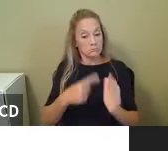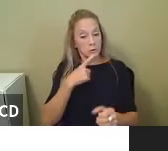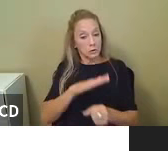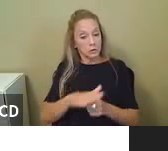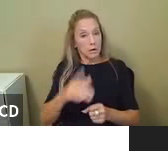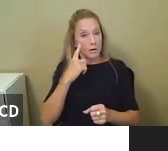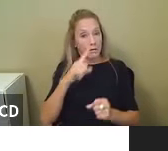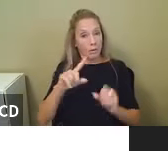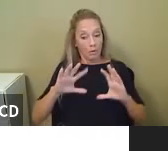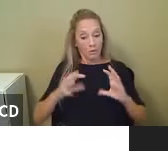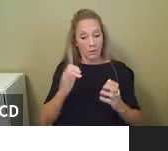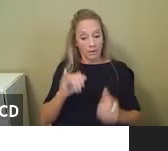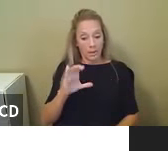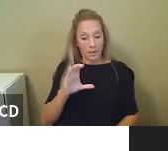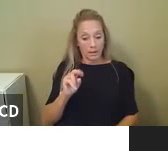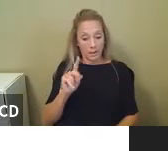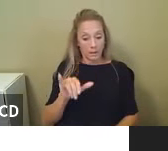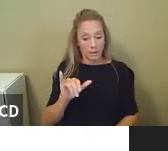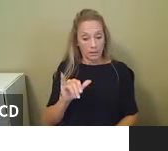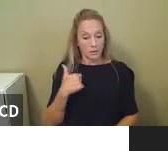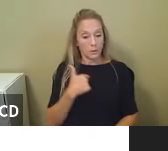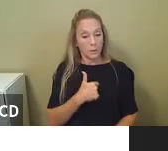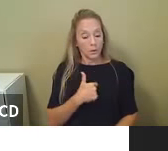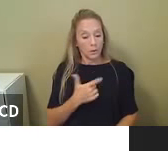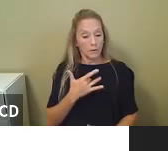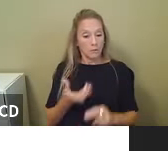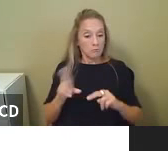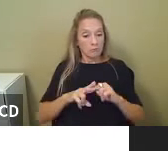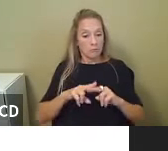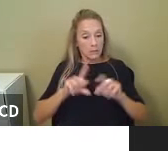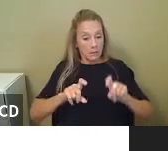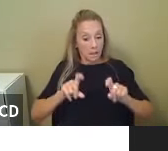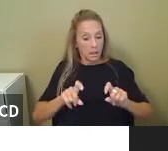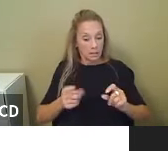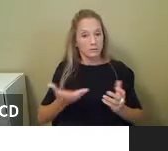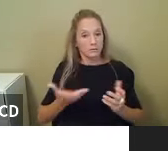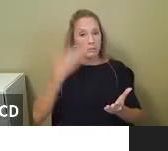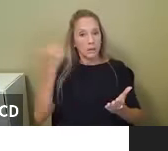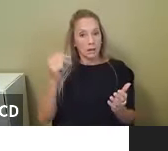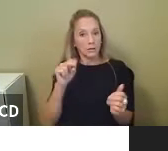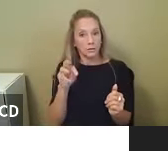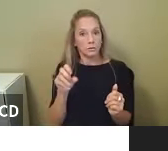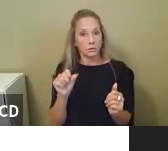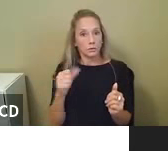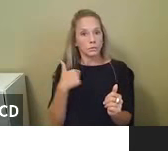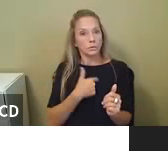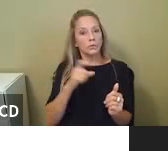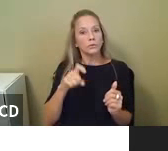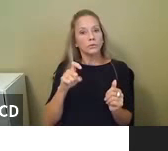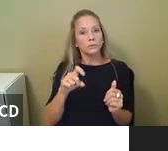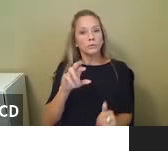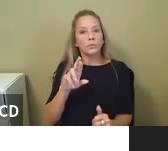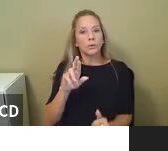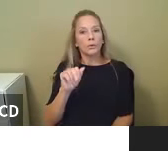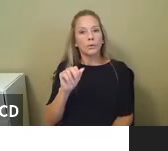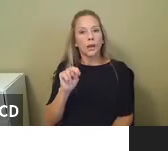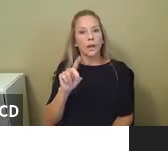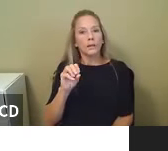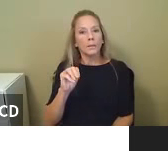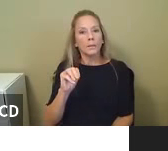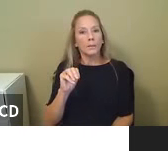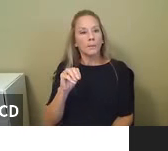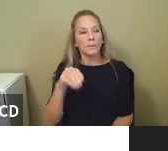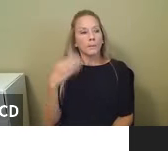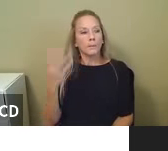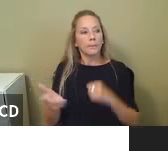The more tests, the better. In a perfect scenario, we would be doing tests from a random sample of population, but